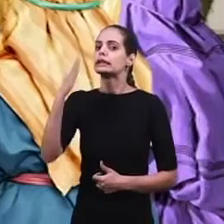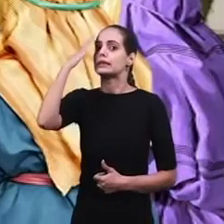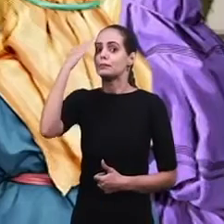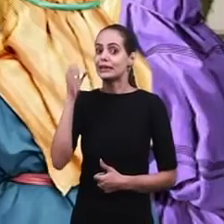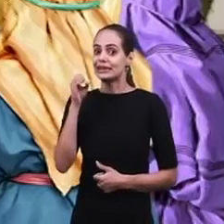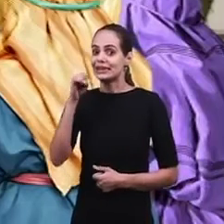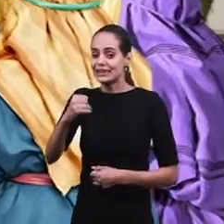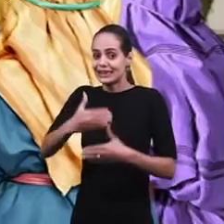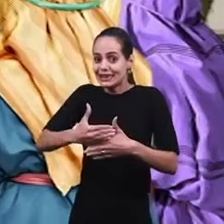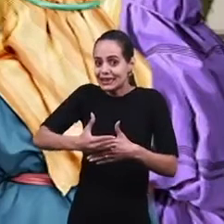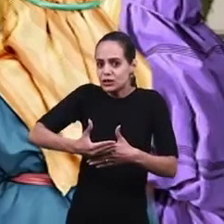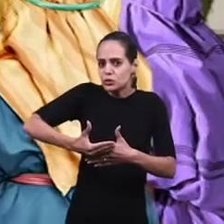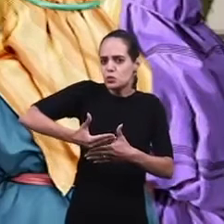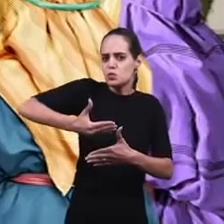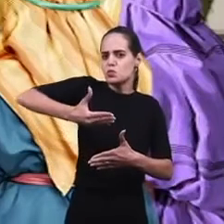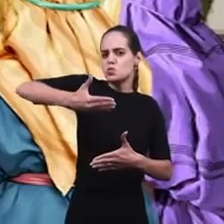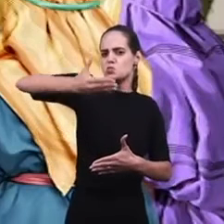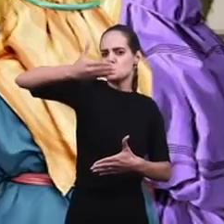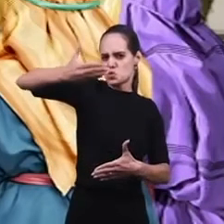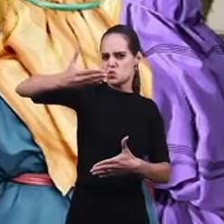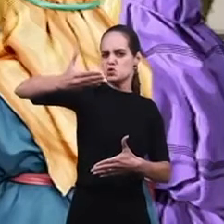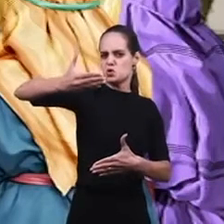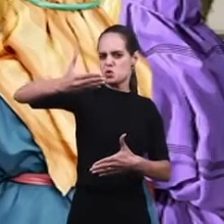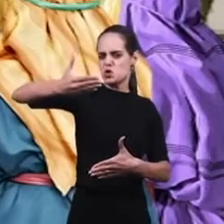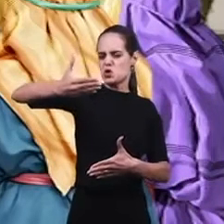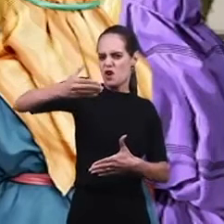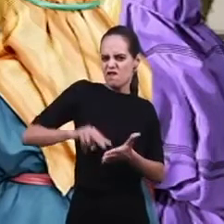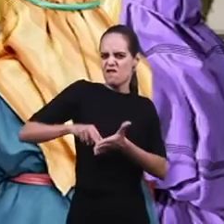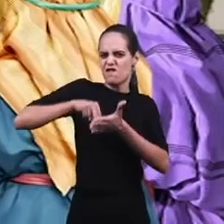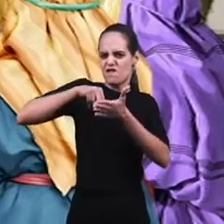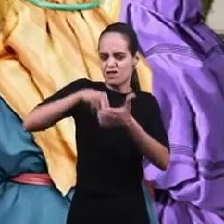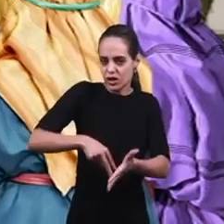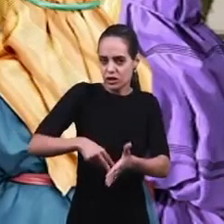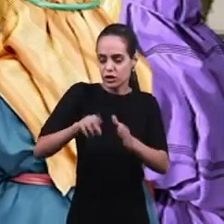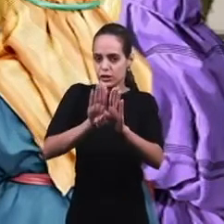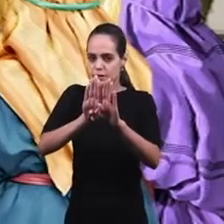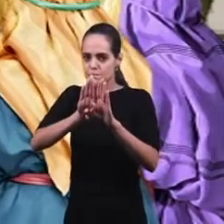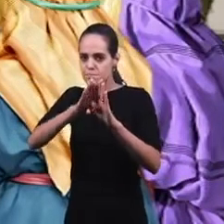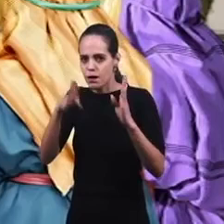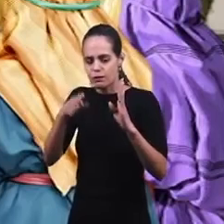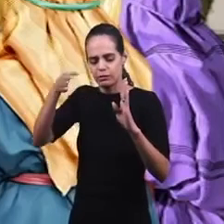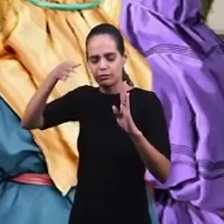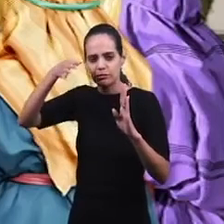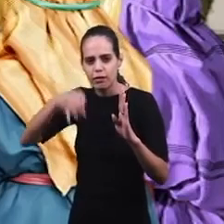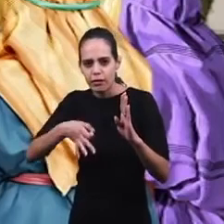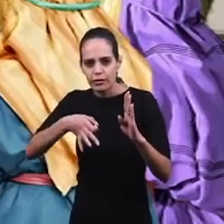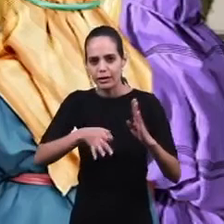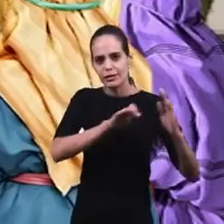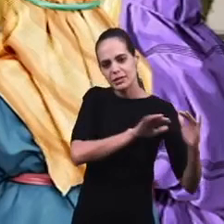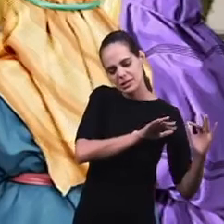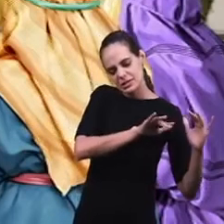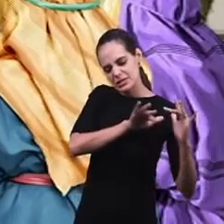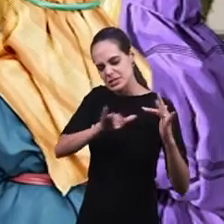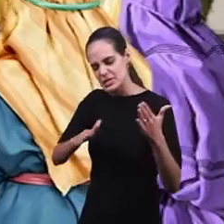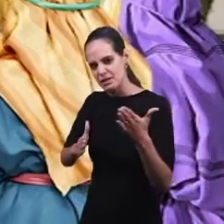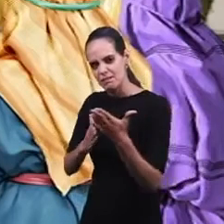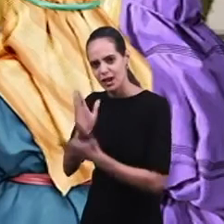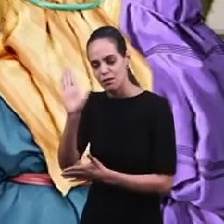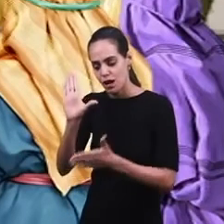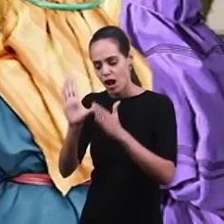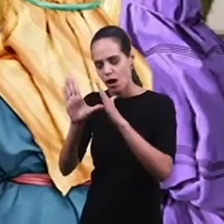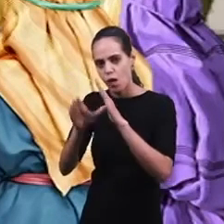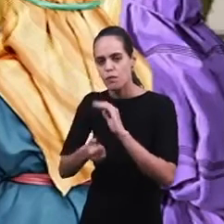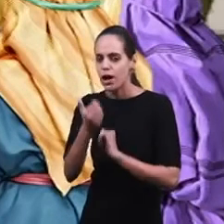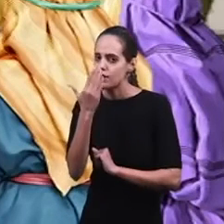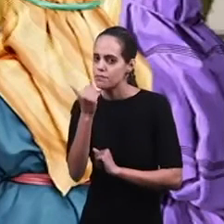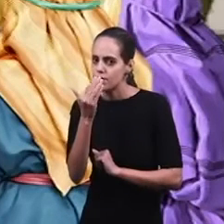were raised, they would not be able to enter Jerusalem to rob the wealth of that city and the food. So in